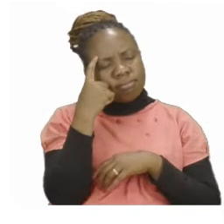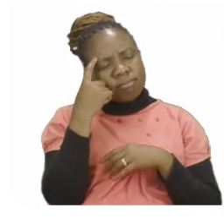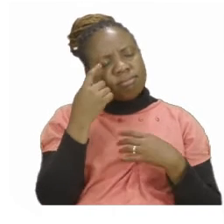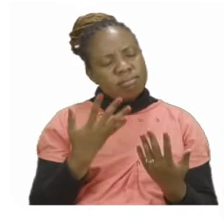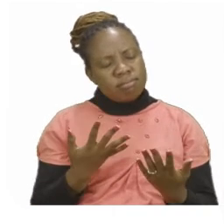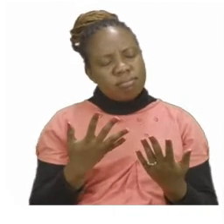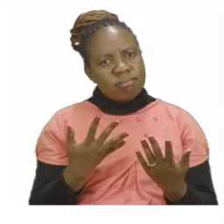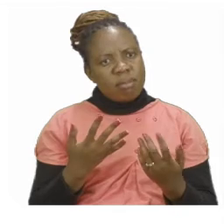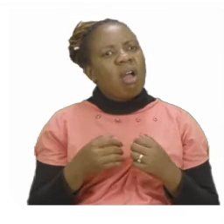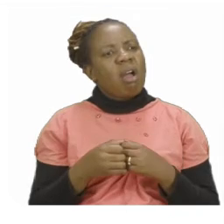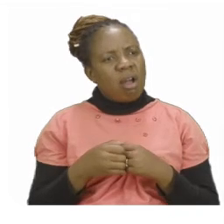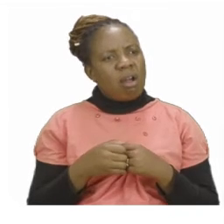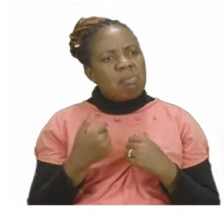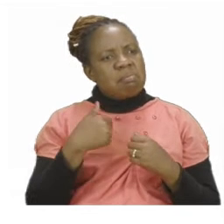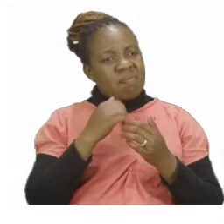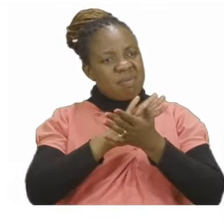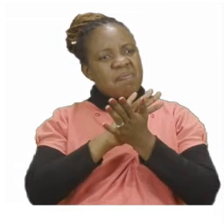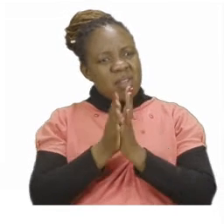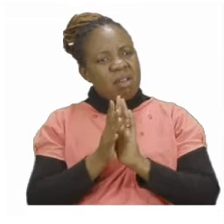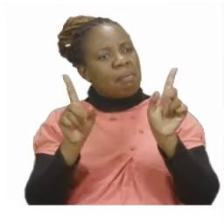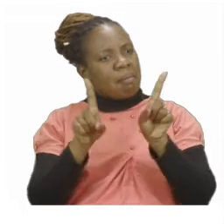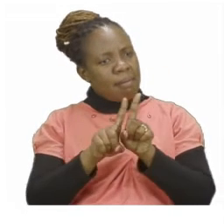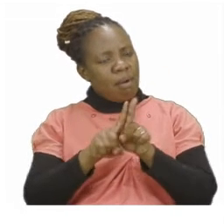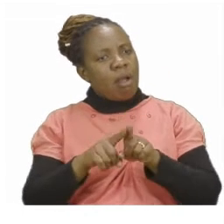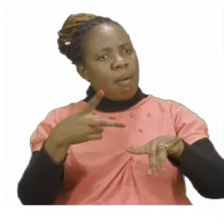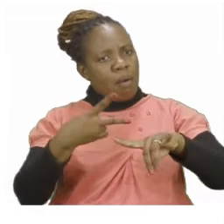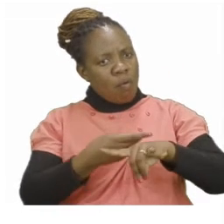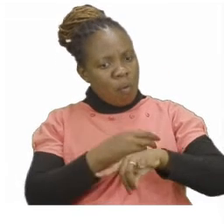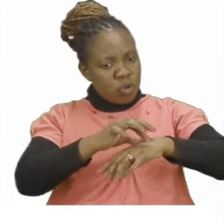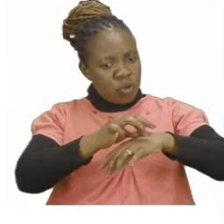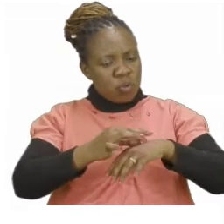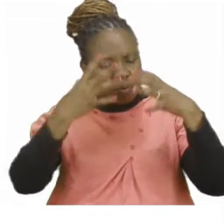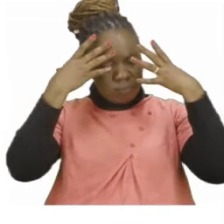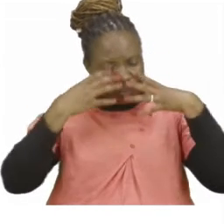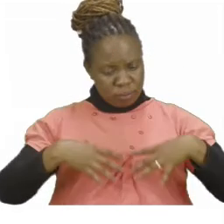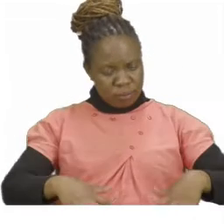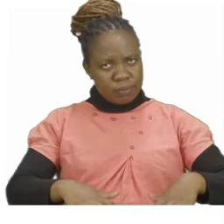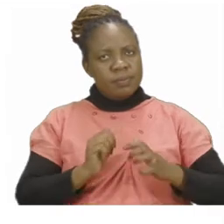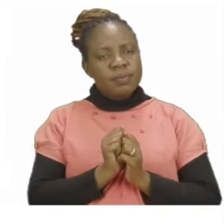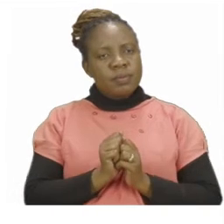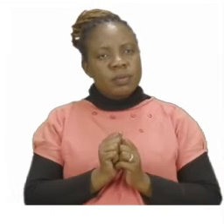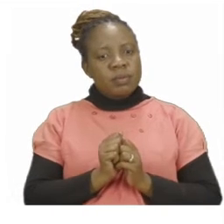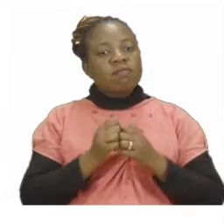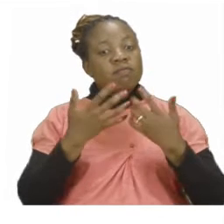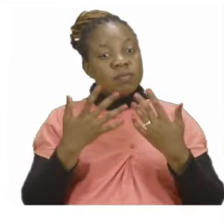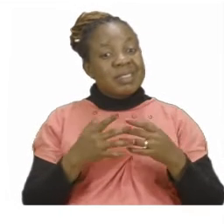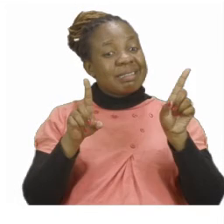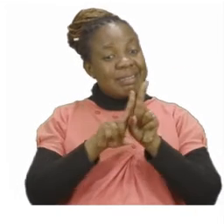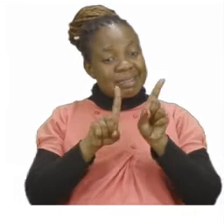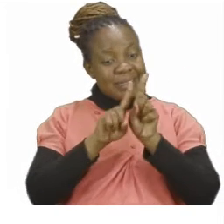I can look like a sheep by putting this on me. He thus put on the skin that